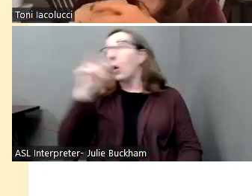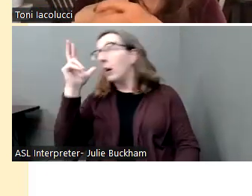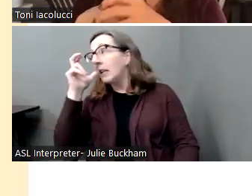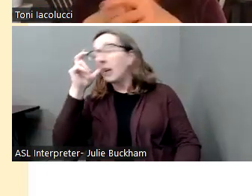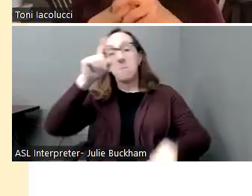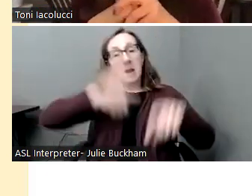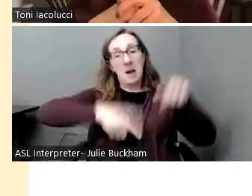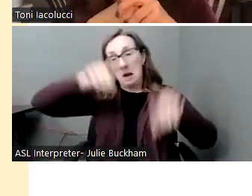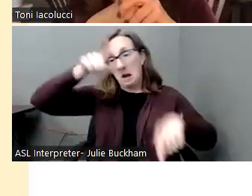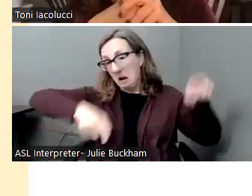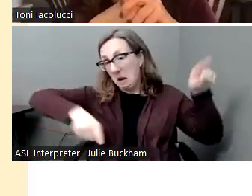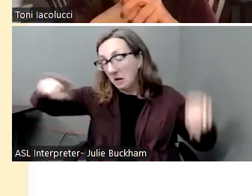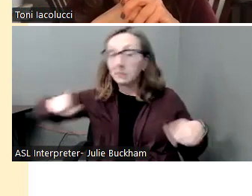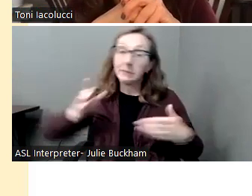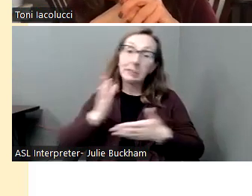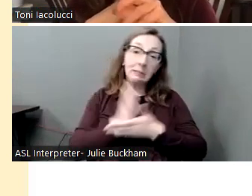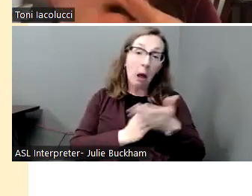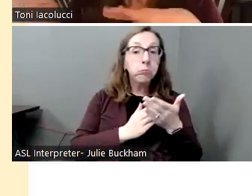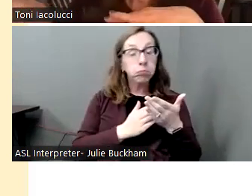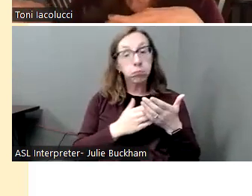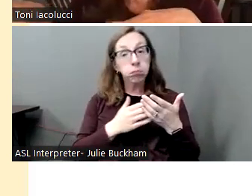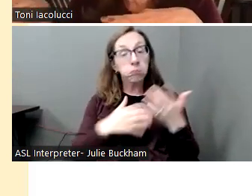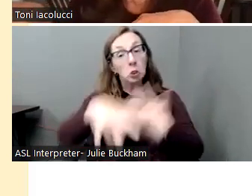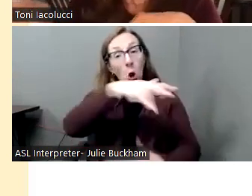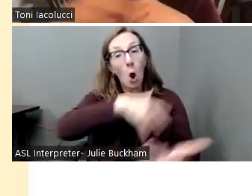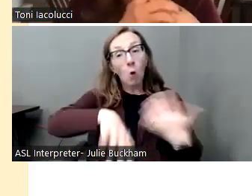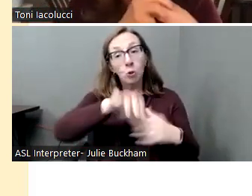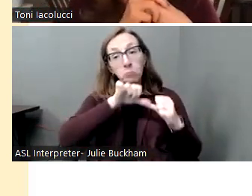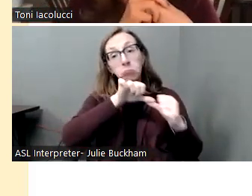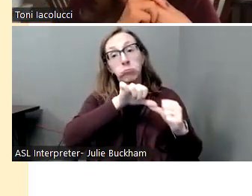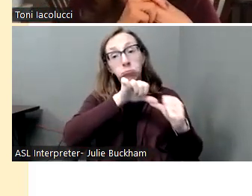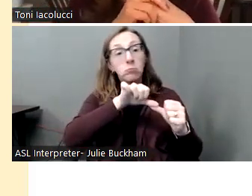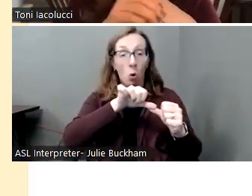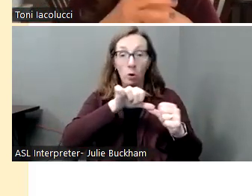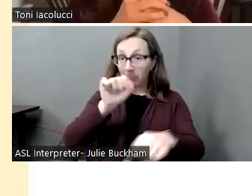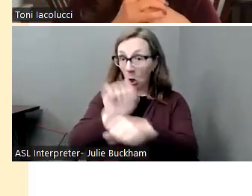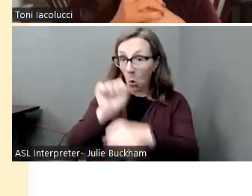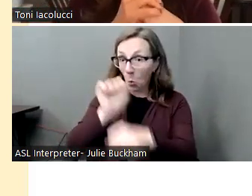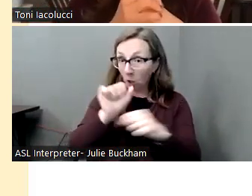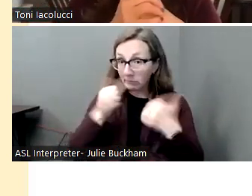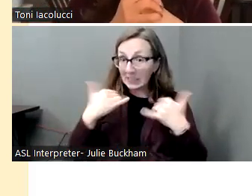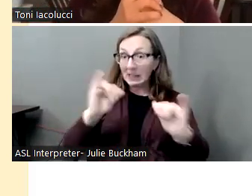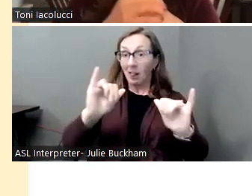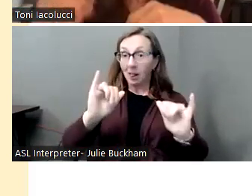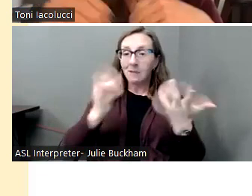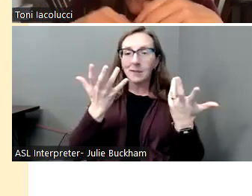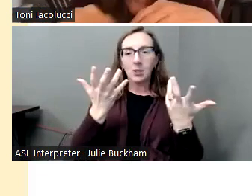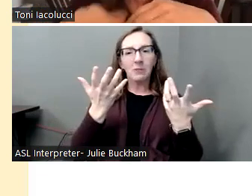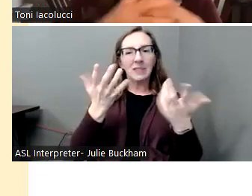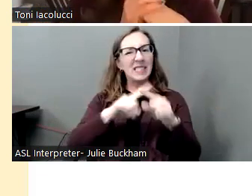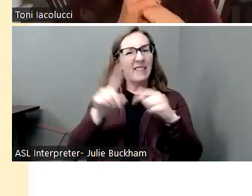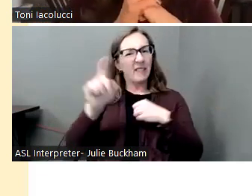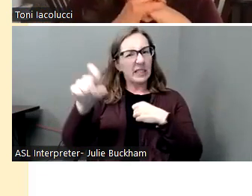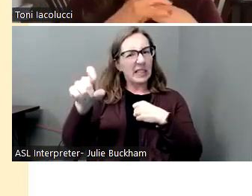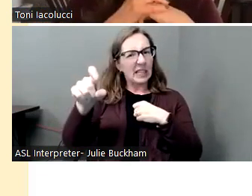very social. Some of us continue to work. So our needs and the accommodations, the auxiliary aids and services that